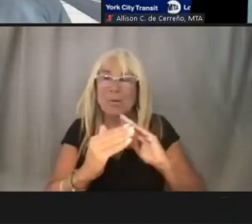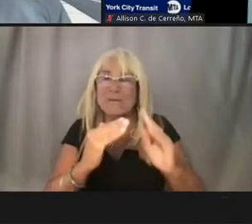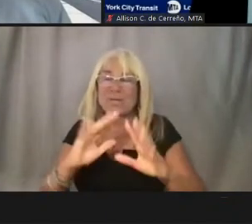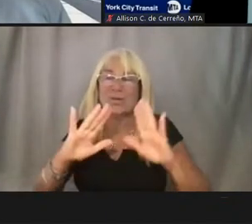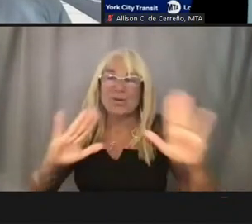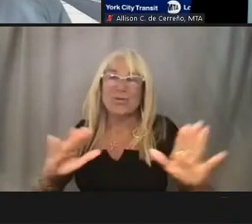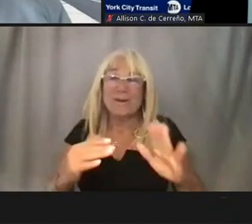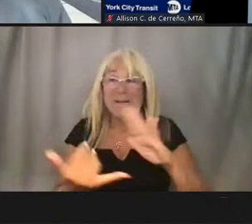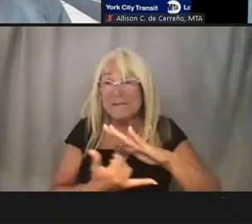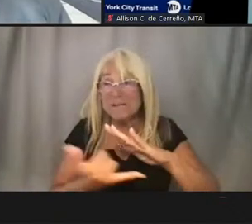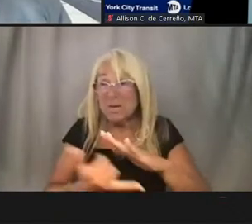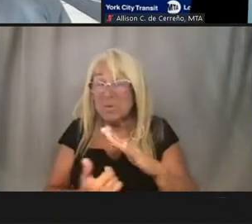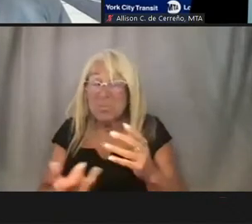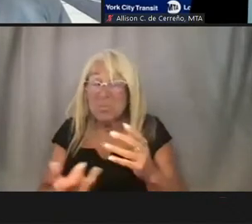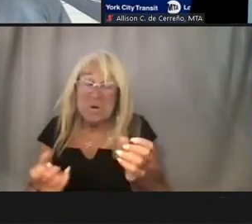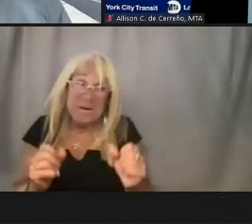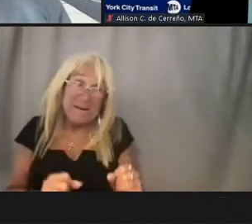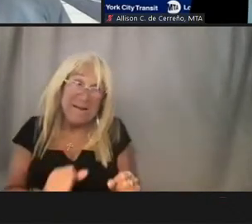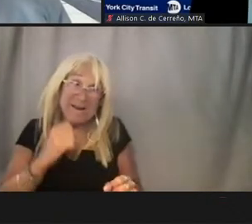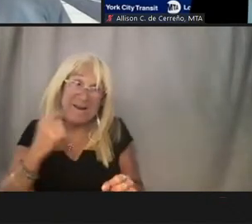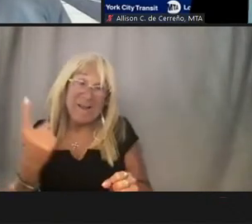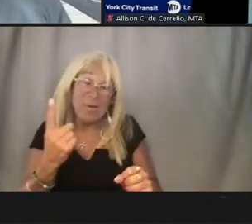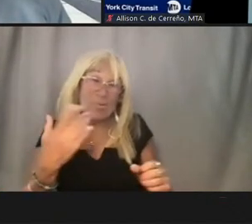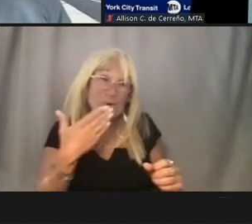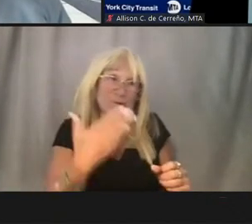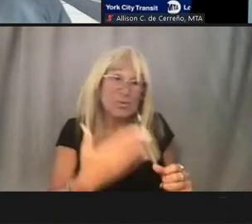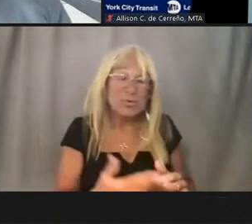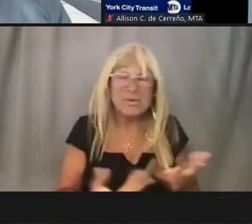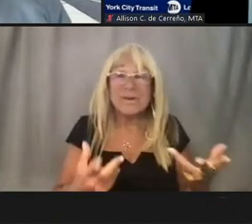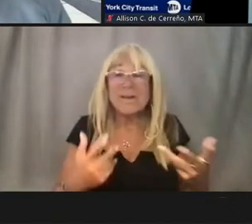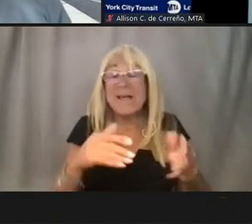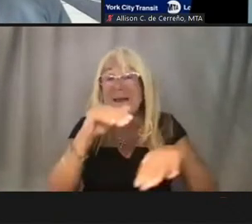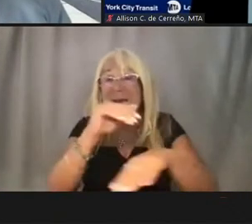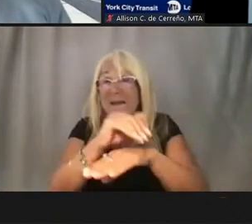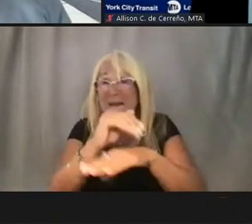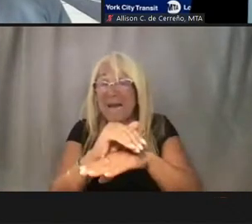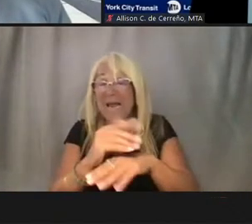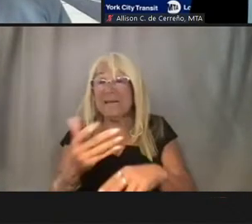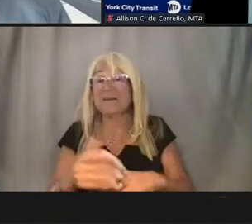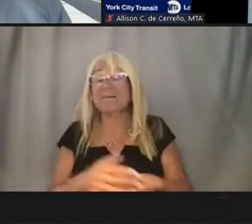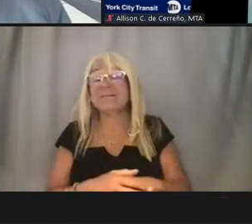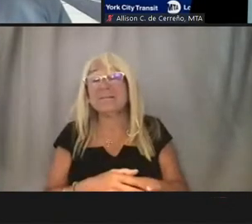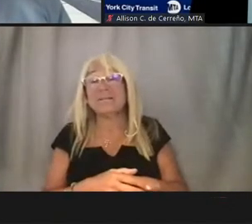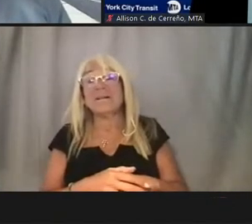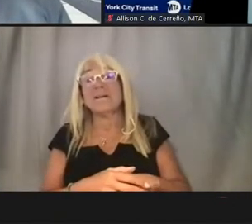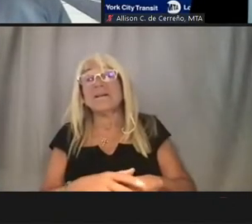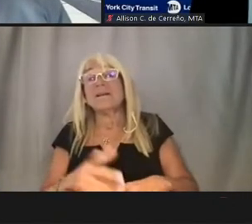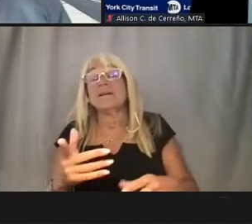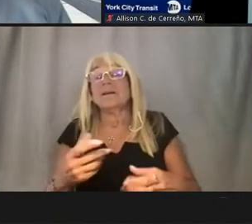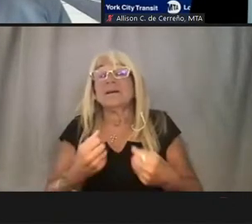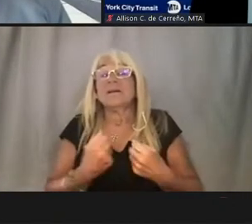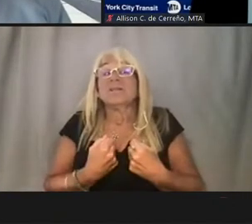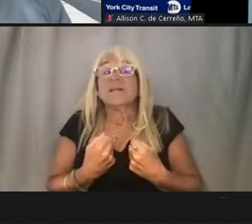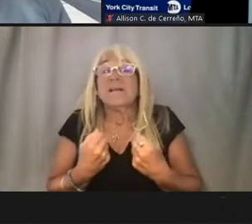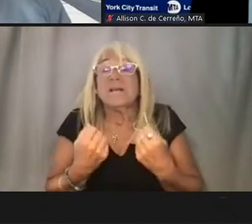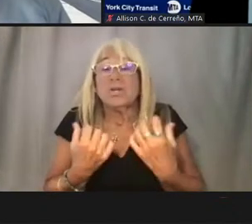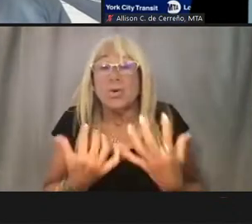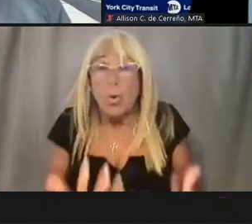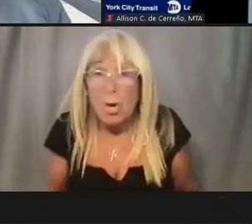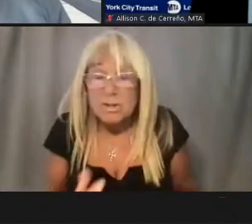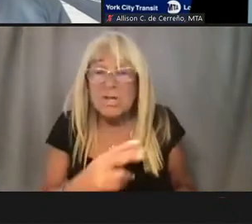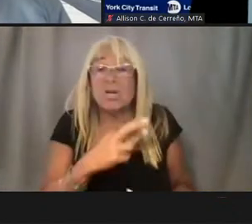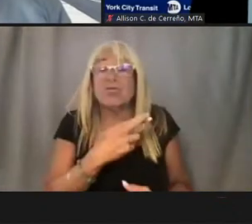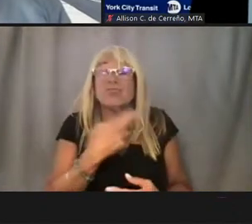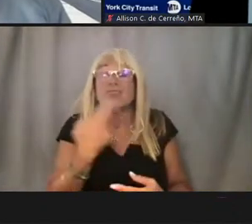always practical coming home late in the evening is often a long drawn out exhausting and risky Prospect